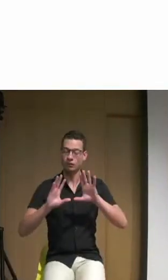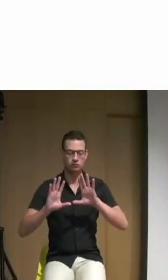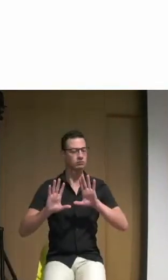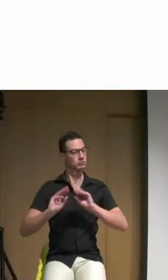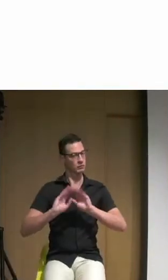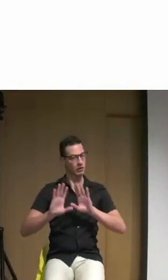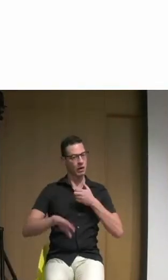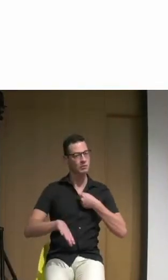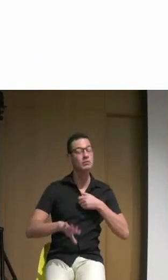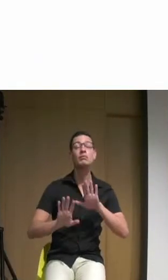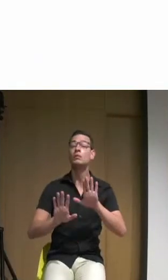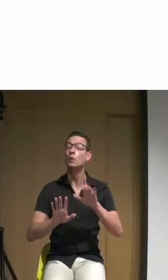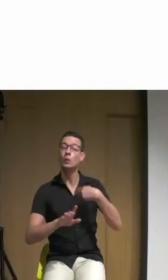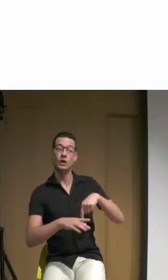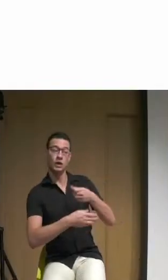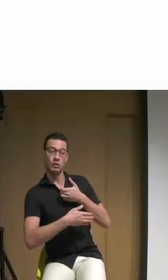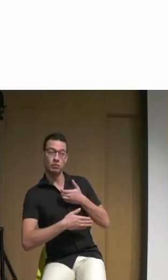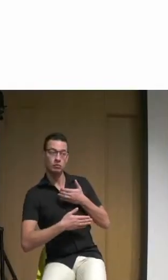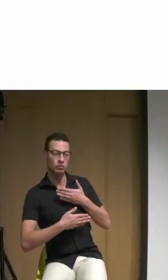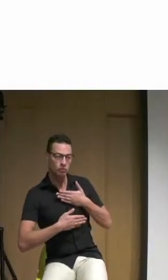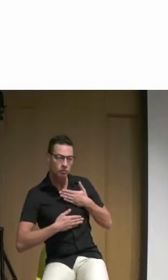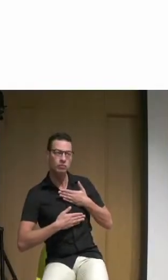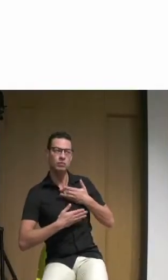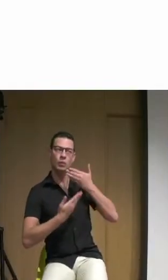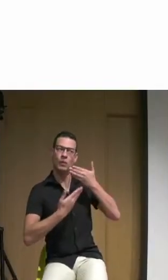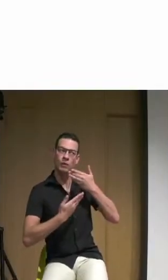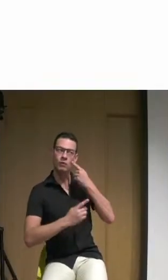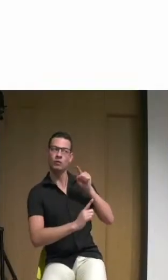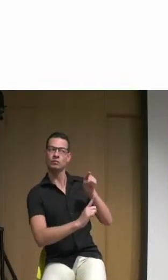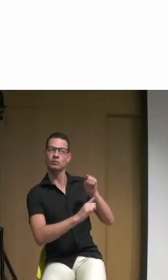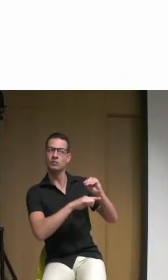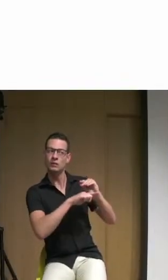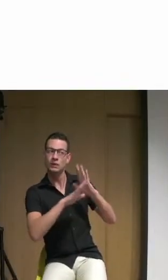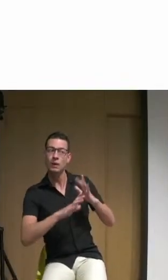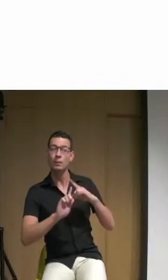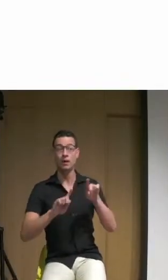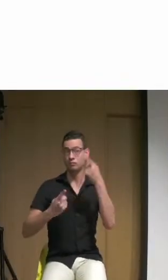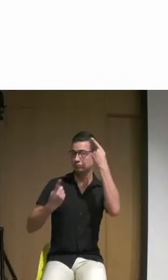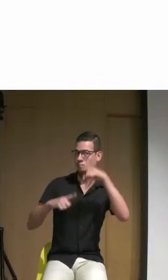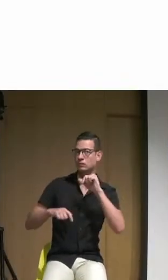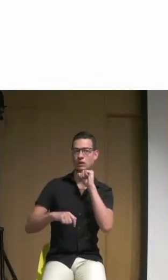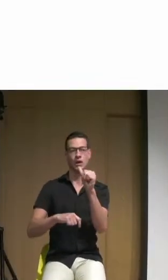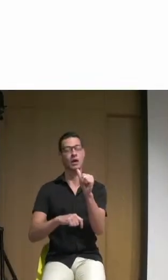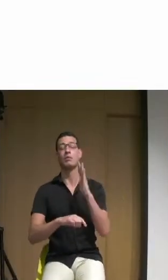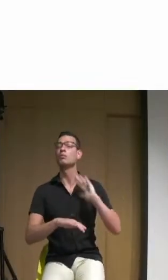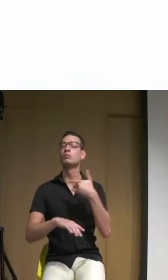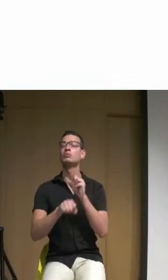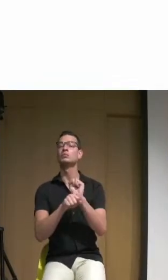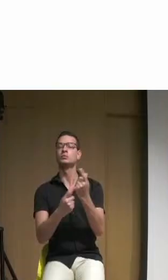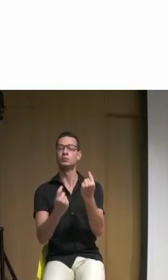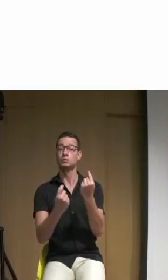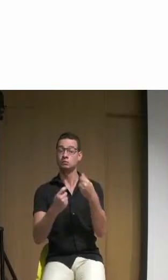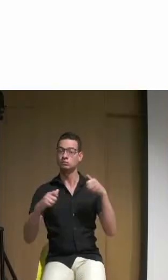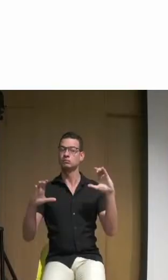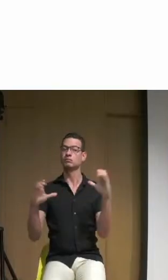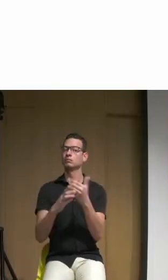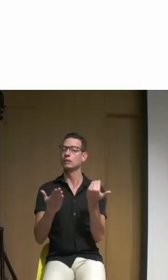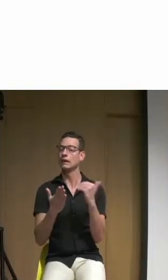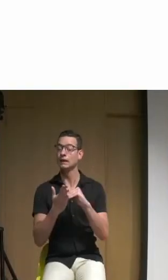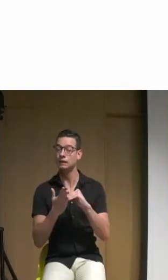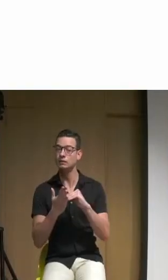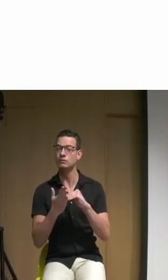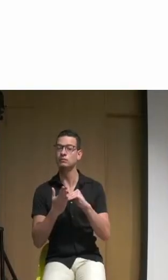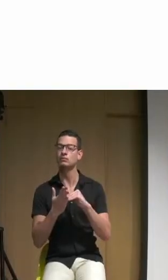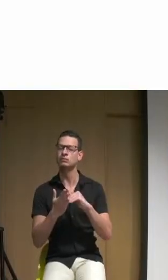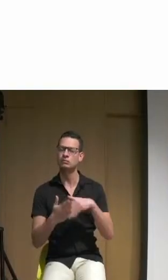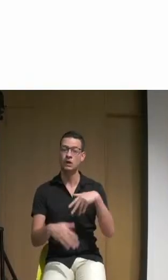appreciate what the consultant has done, but we are not in agreement. So our task is to come back on the 22nd and respond back to